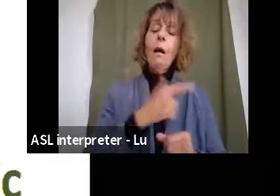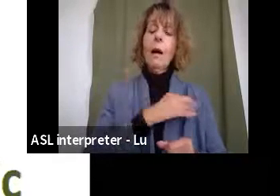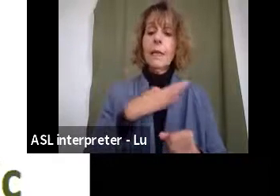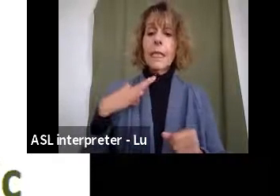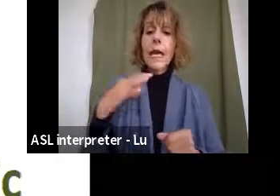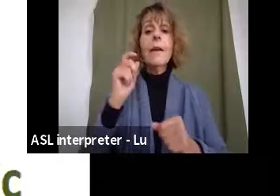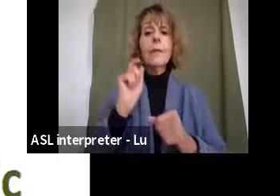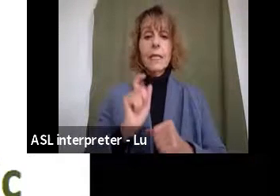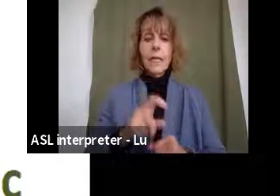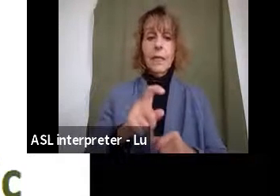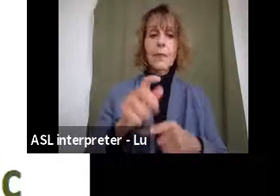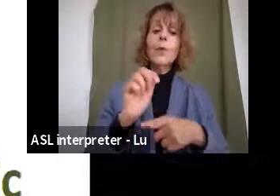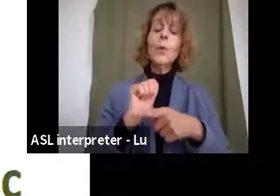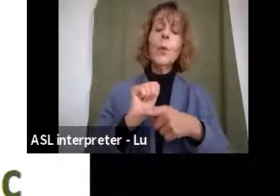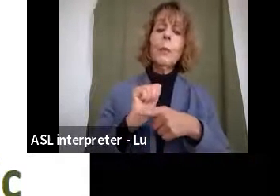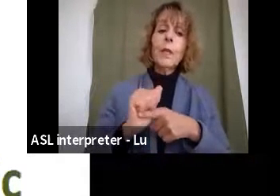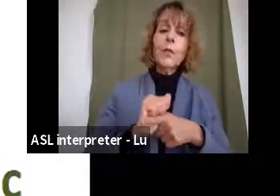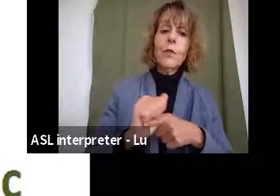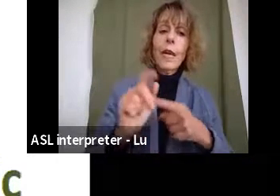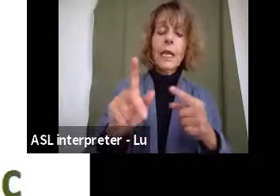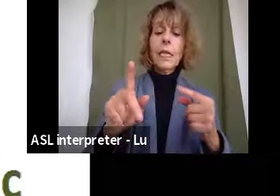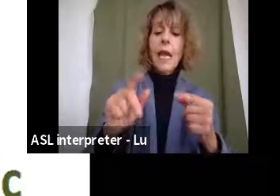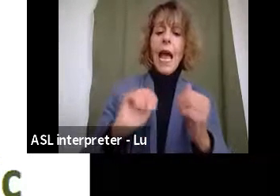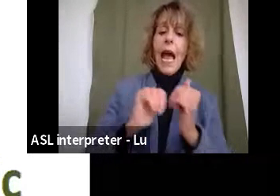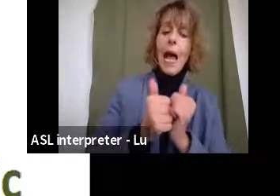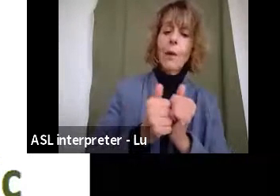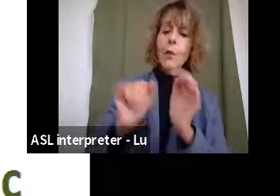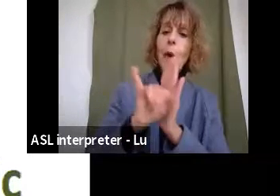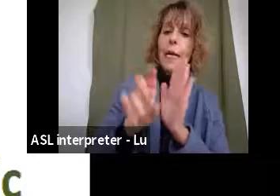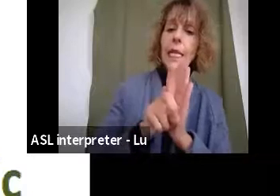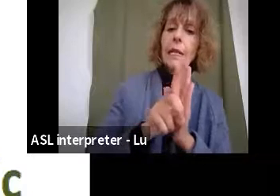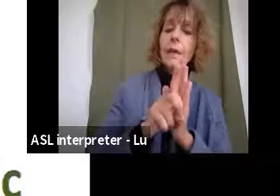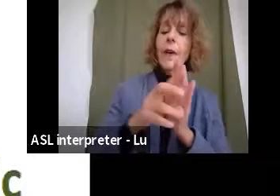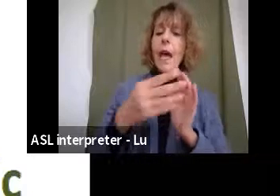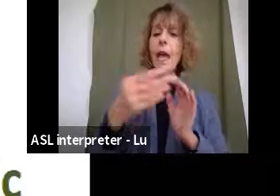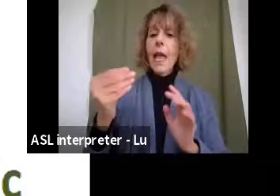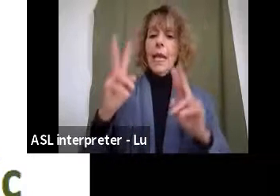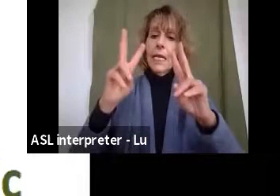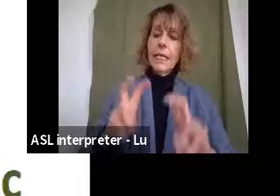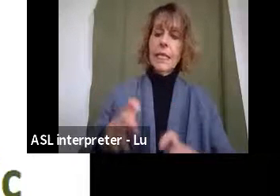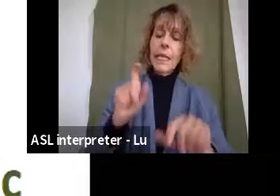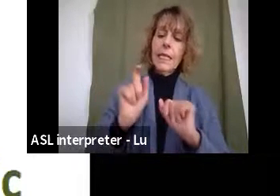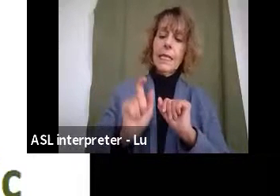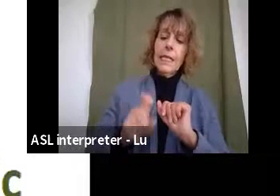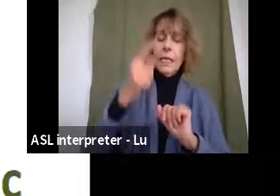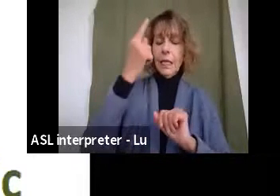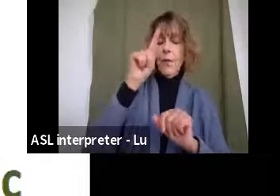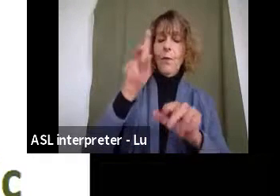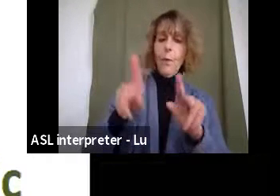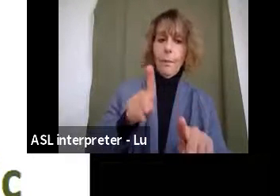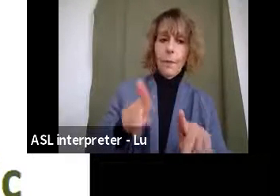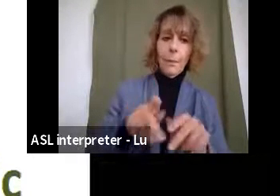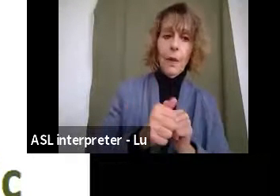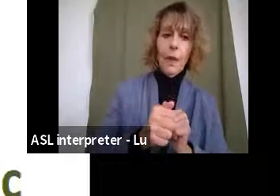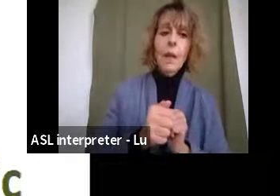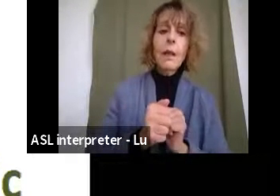and preferences of patients and companions who are deaf or hard of hearing, how to secure qualified interpreter services